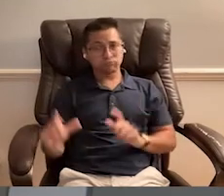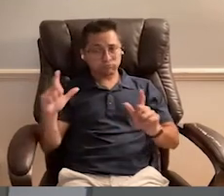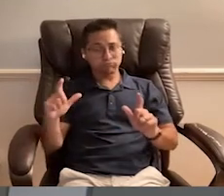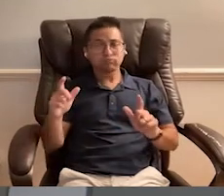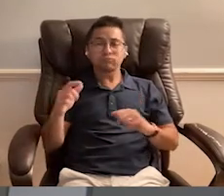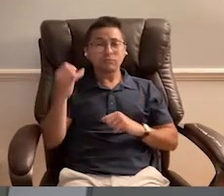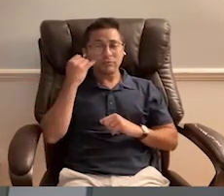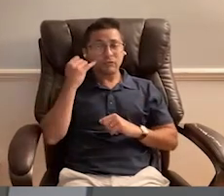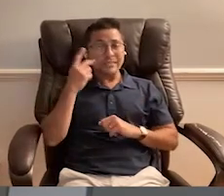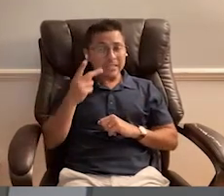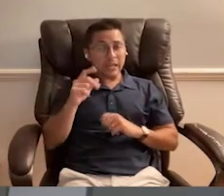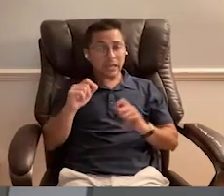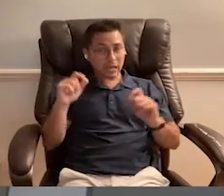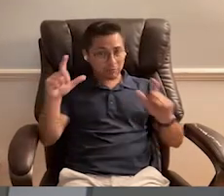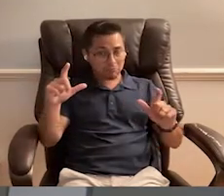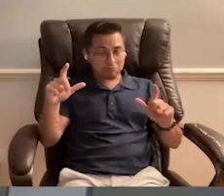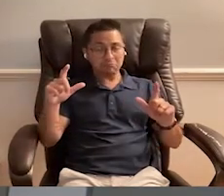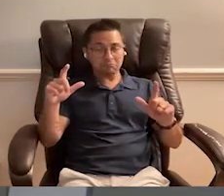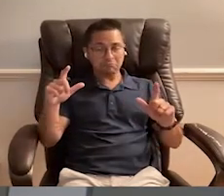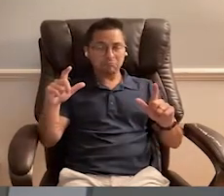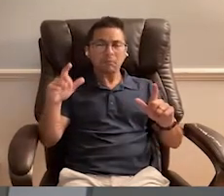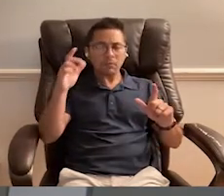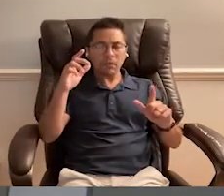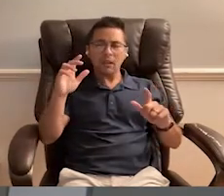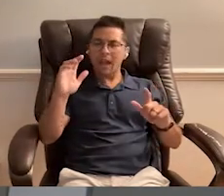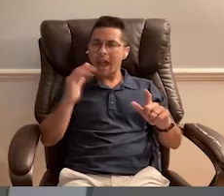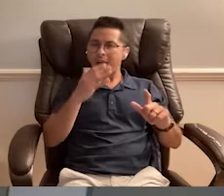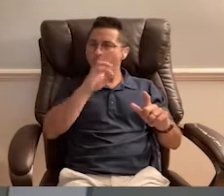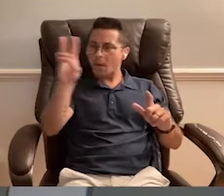Okay. And it'll pull, if you look on, when you get to